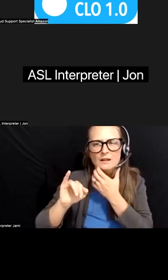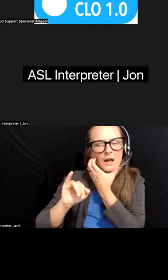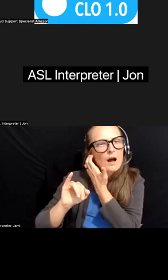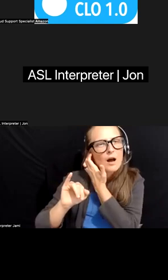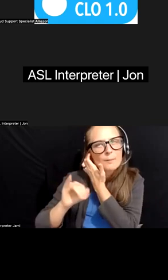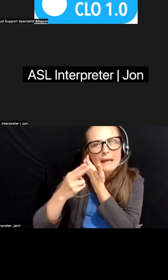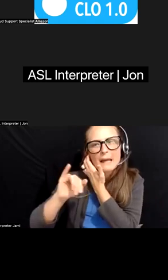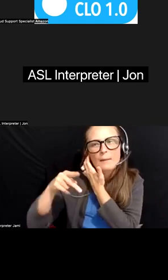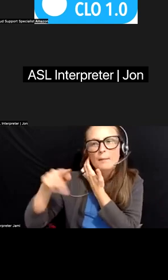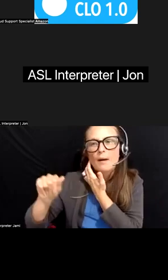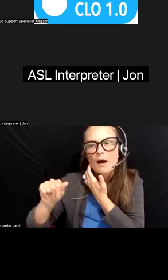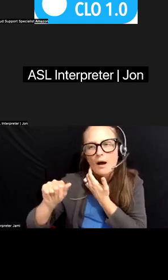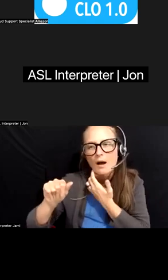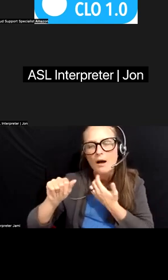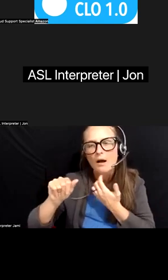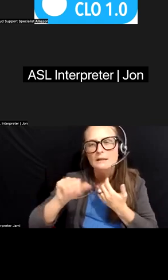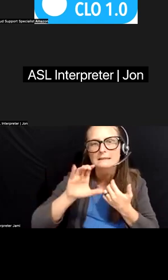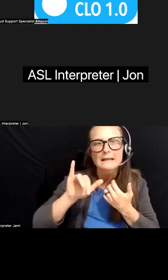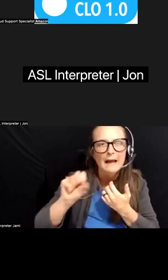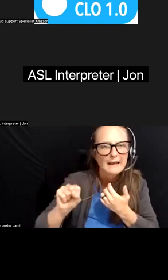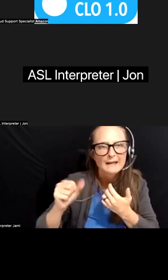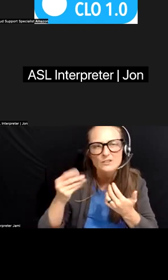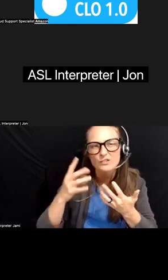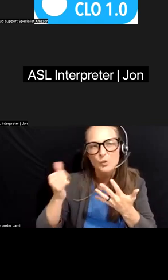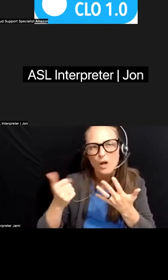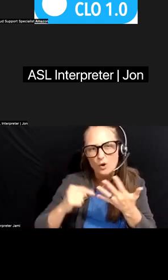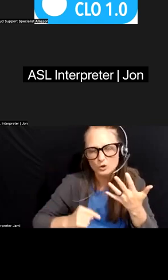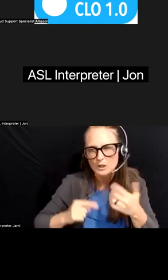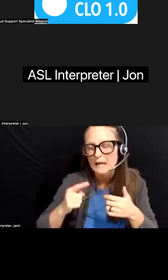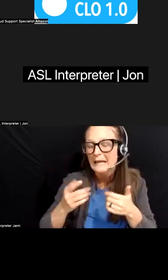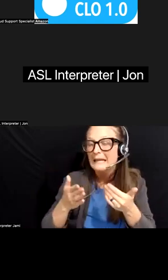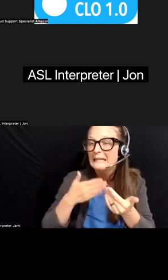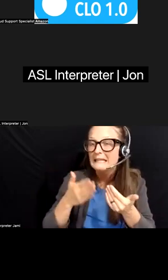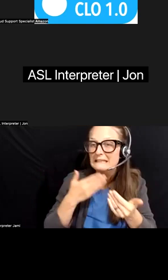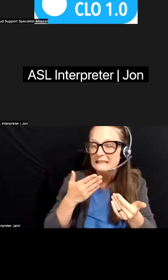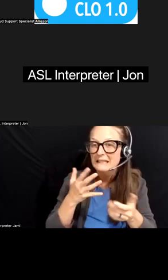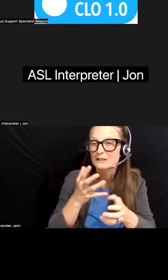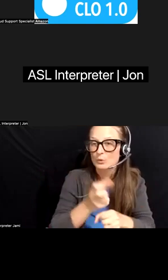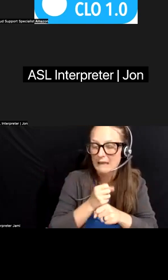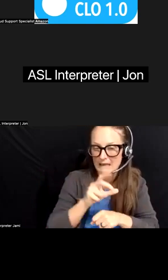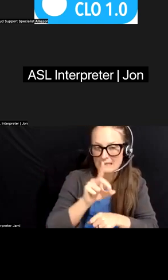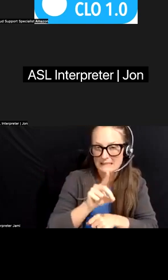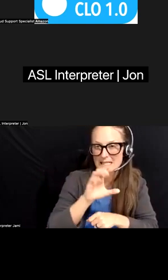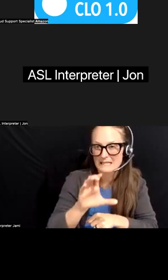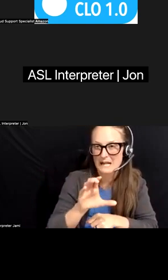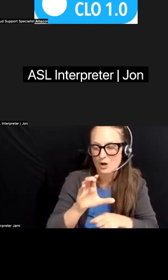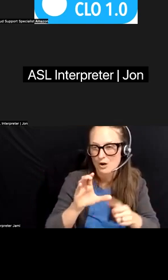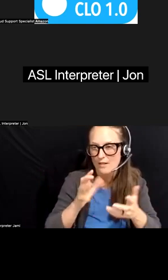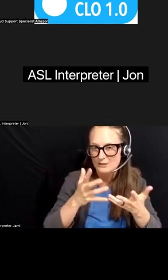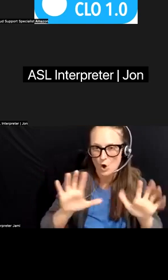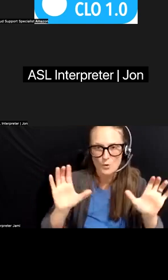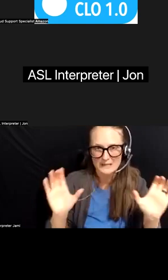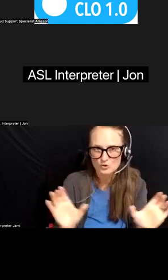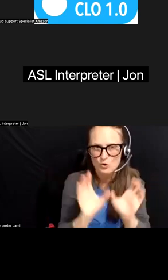CIS and a few others. It's easier to get a data center that is already